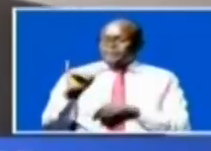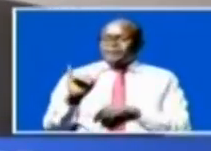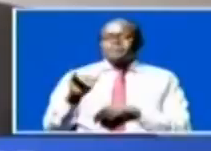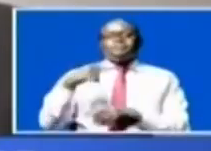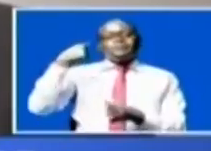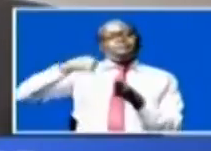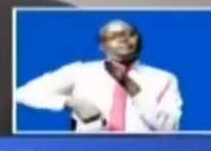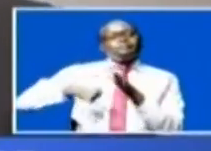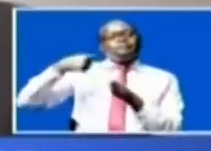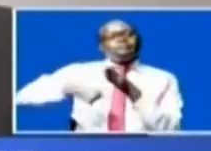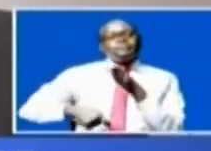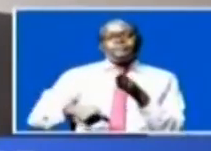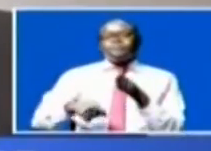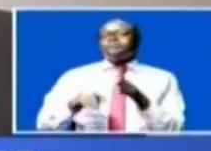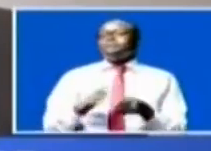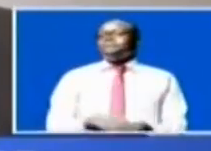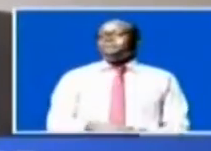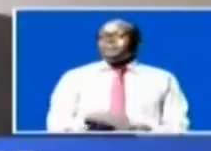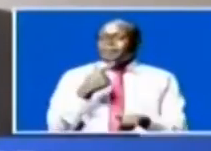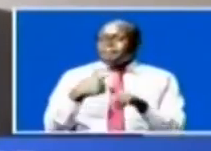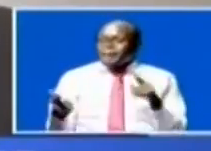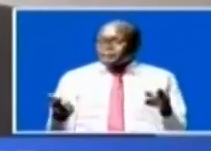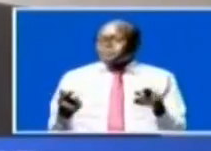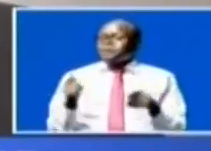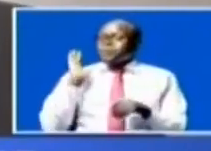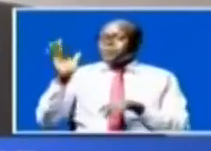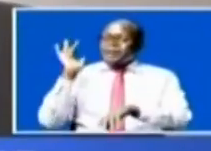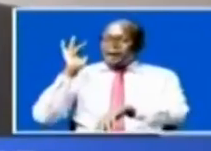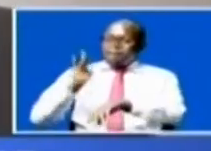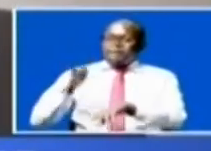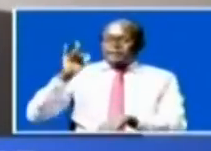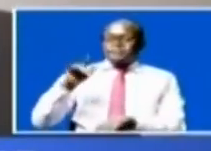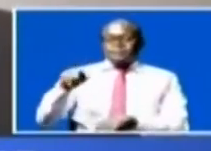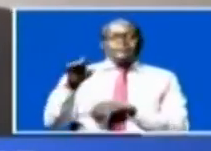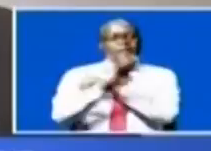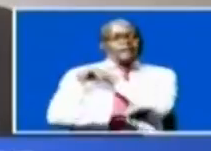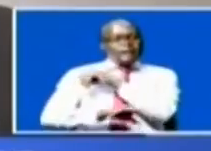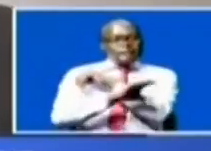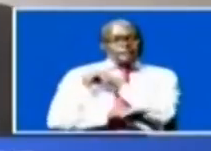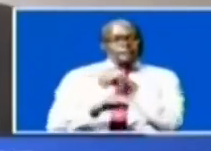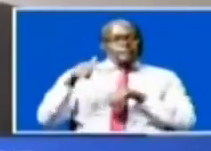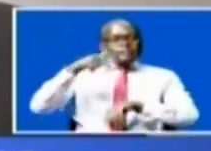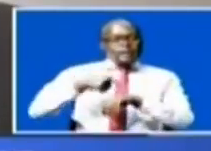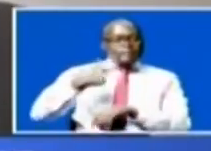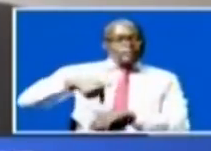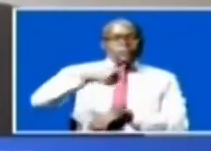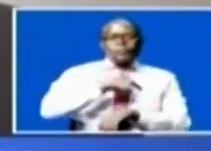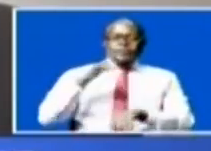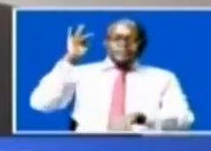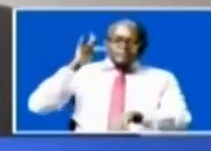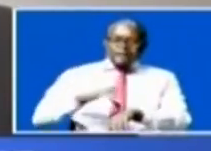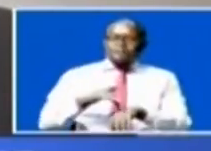charge. It will not affect me, but it's going to affect this country as we are touching the